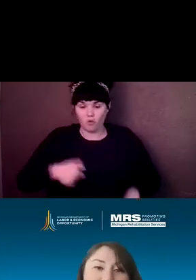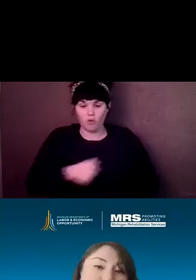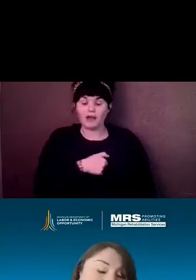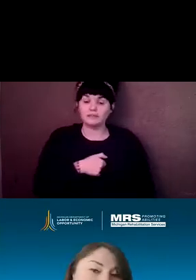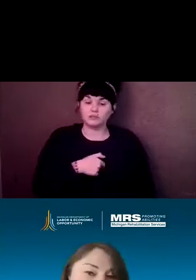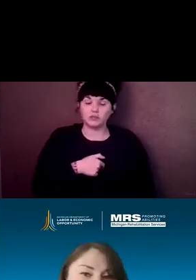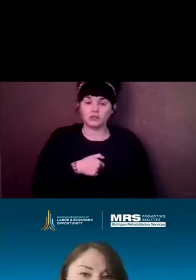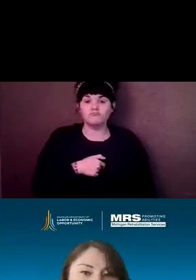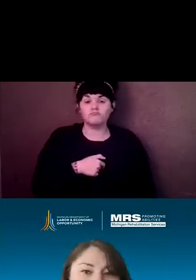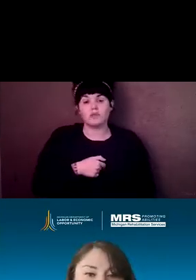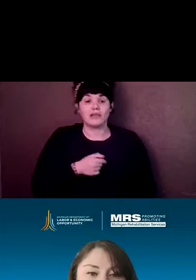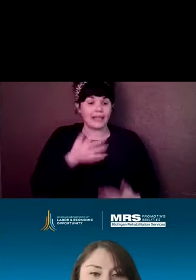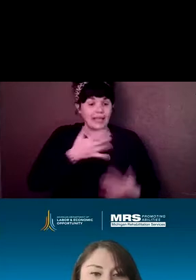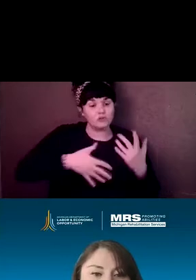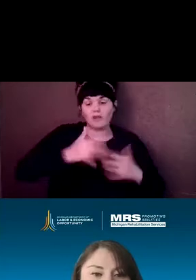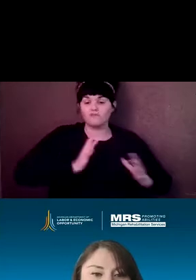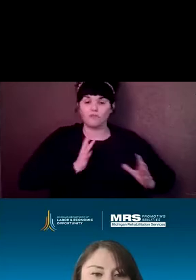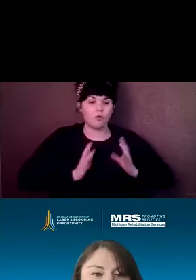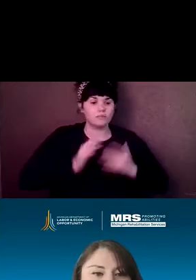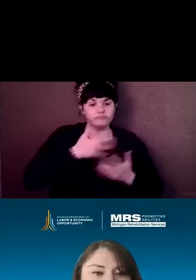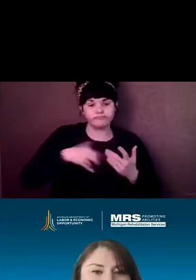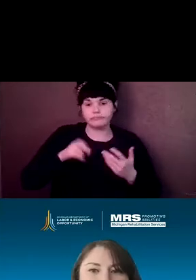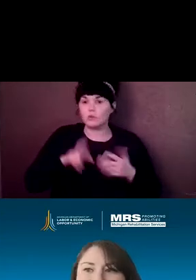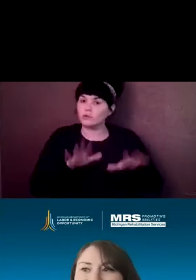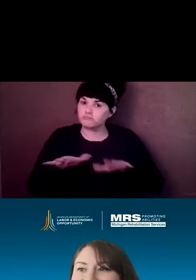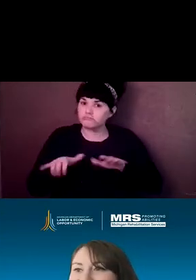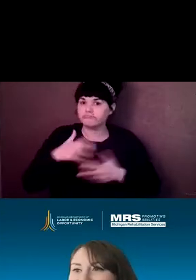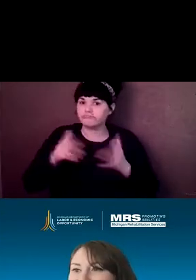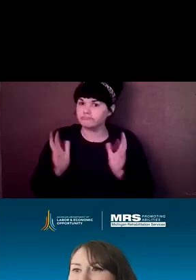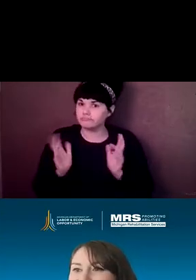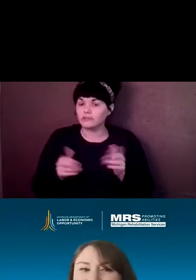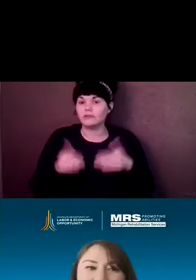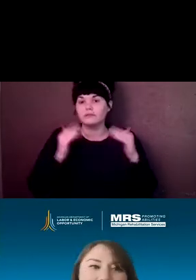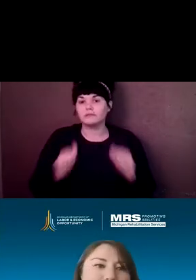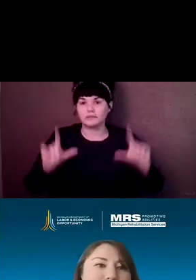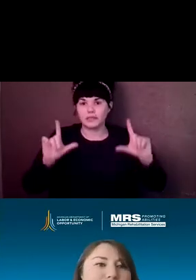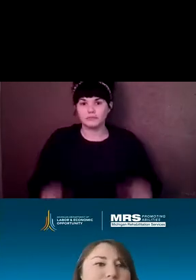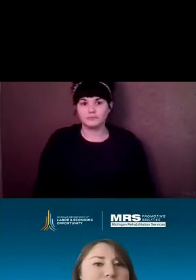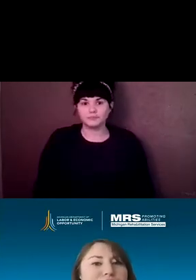or informal nature with our colleagues. Next slide.